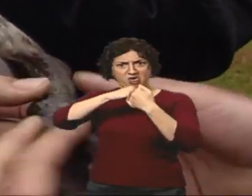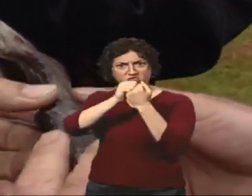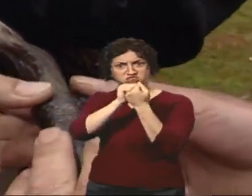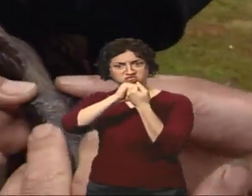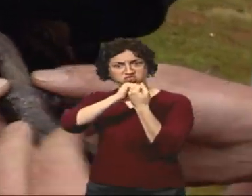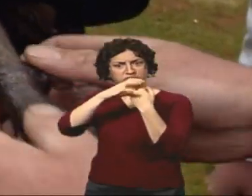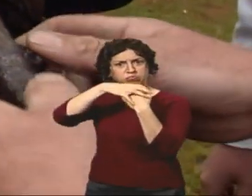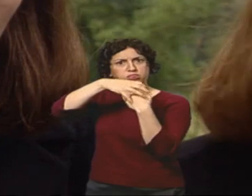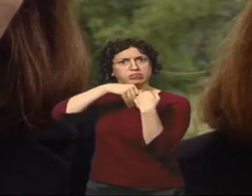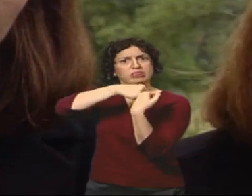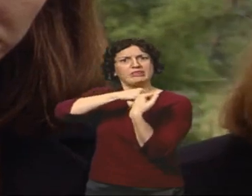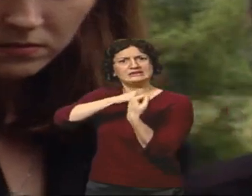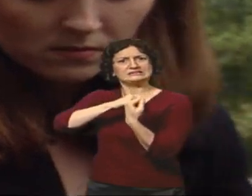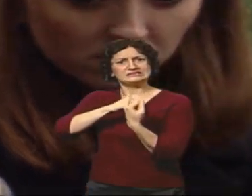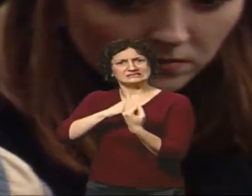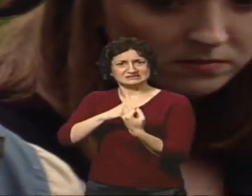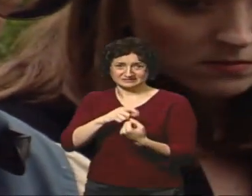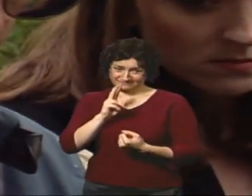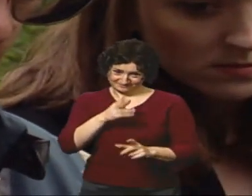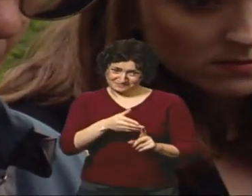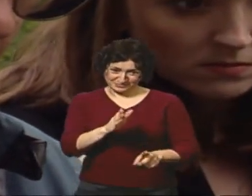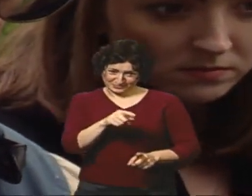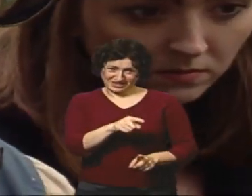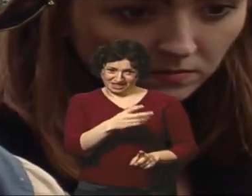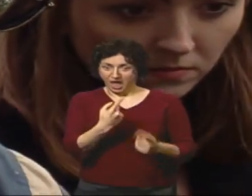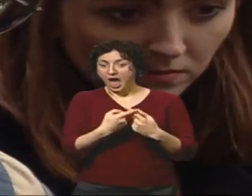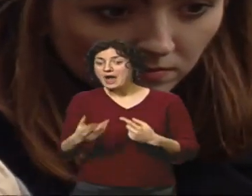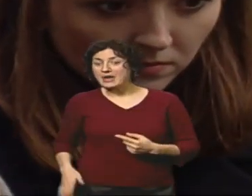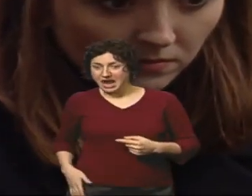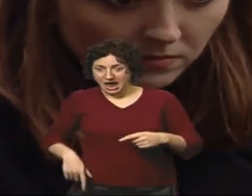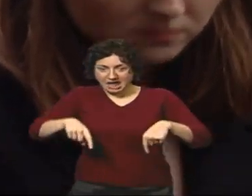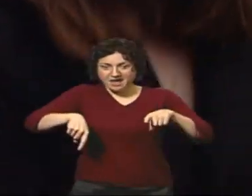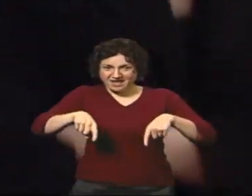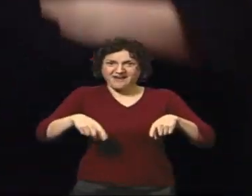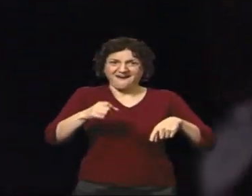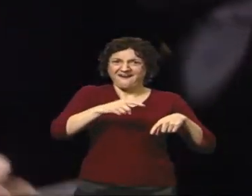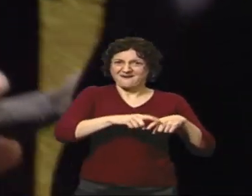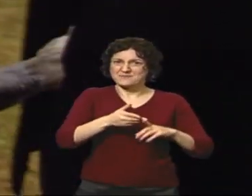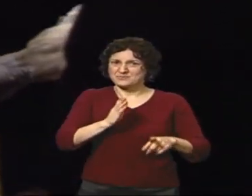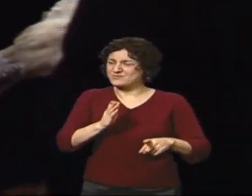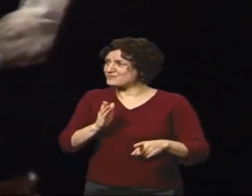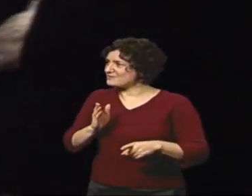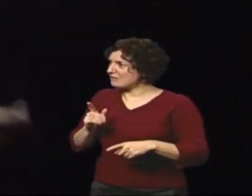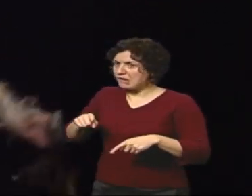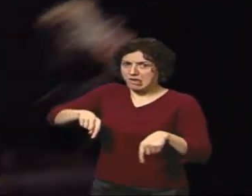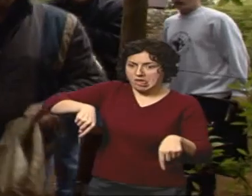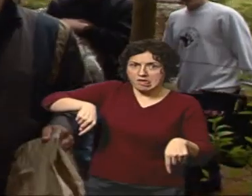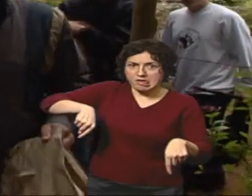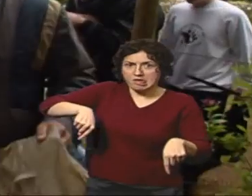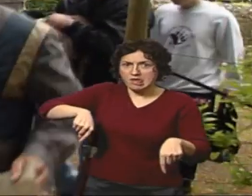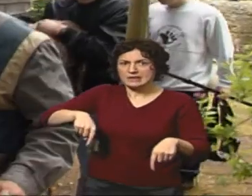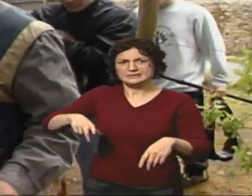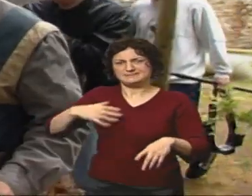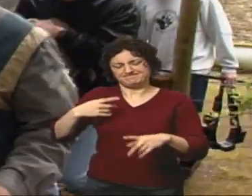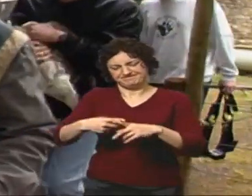Quite When you easily, look that at the other leg, you can just see. Yeah. There's no movement from here, whereas that one there is. Right, let's get him home then, people. Oh. See